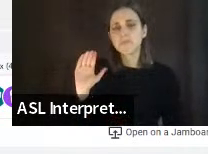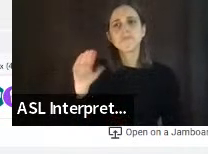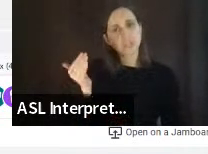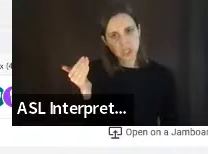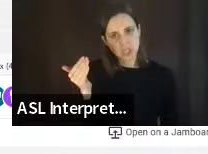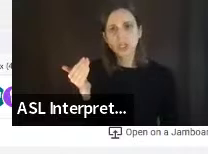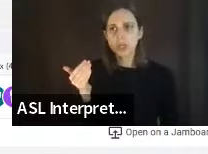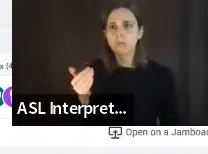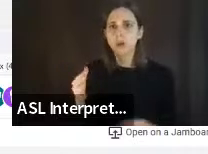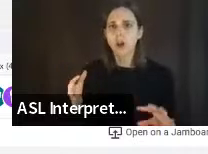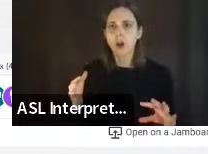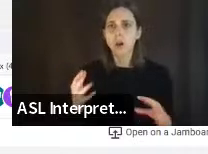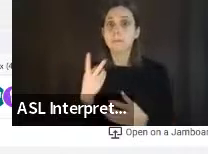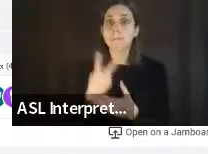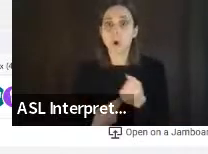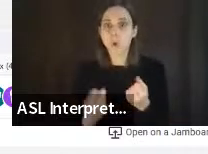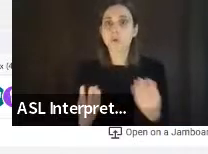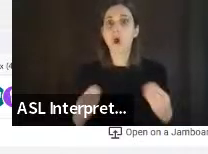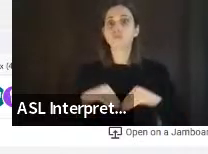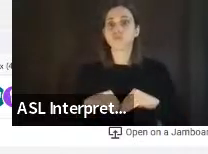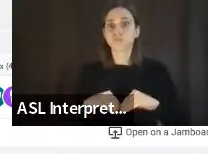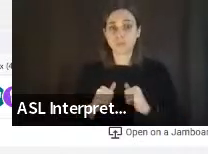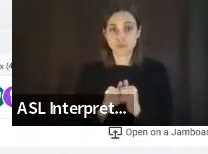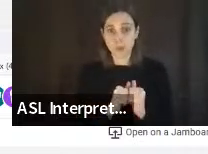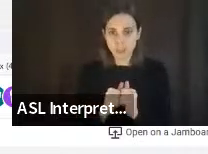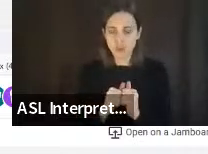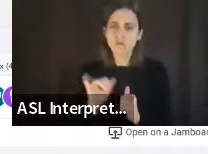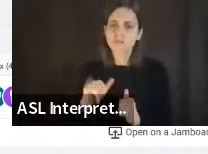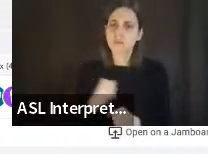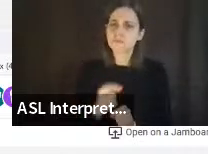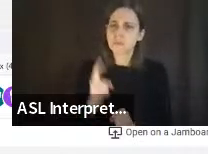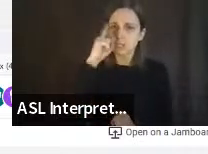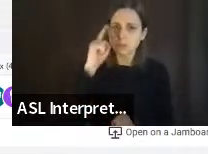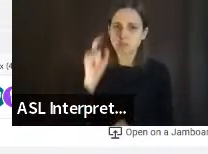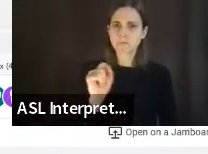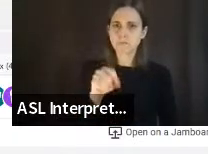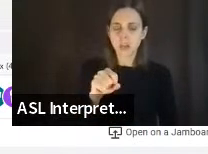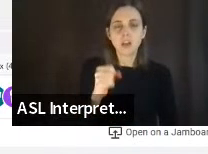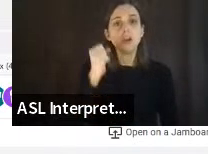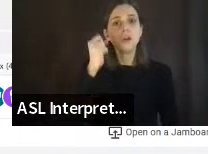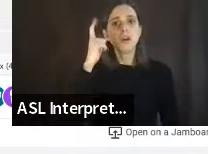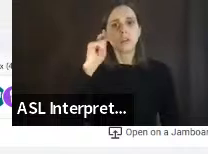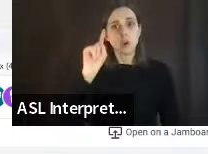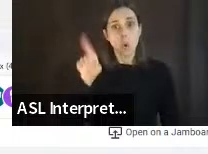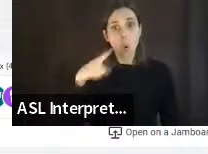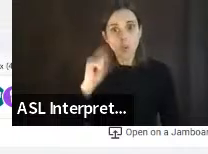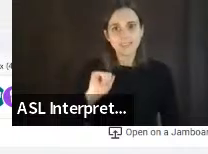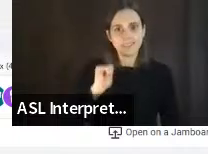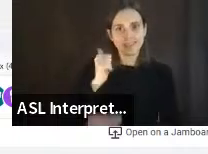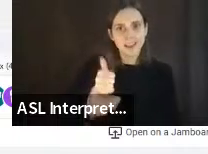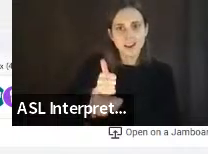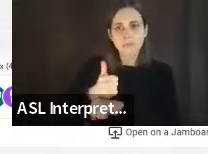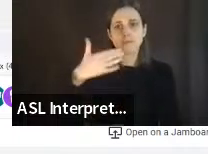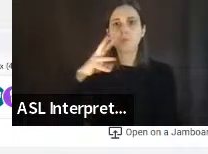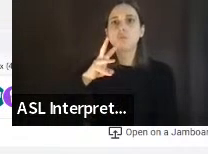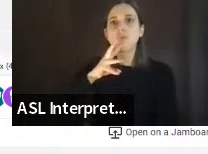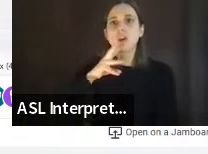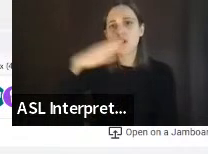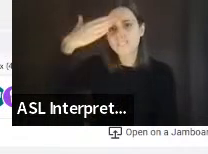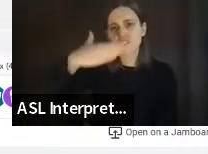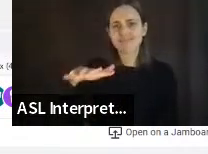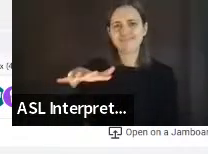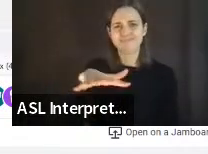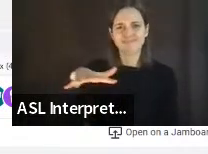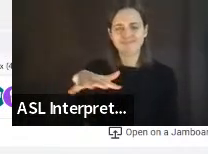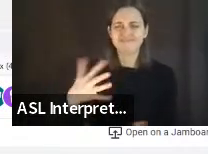sense. There was also concern that if we just take it to the waterfront, that's not really meeting some of the community's needs with